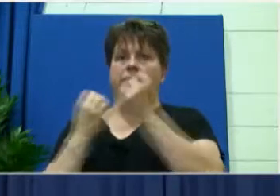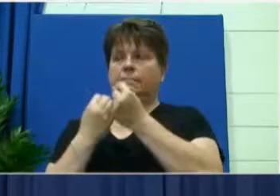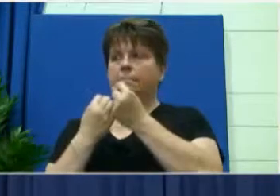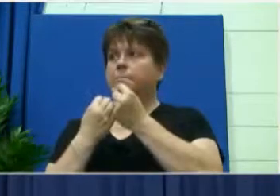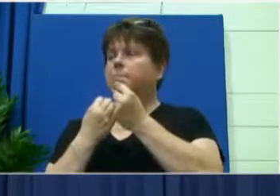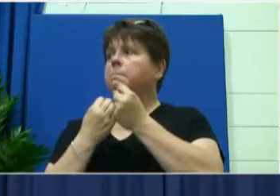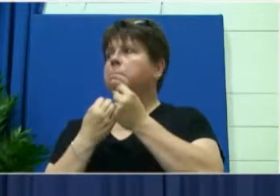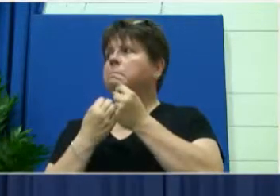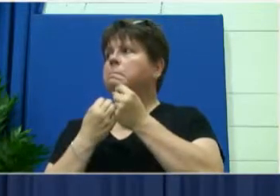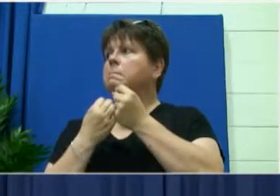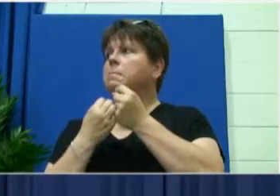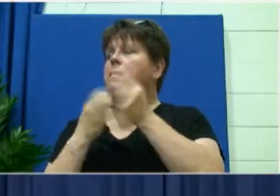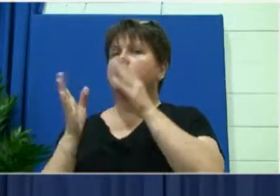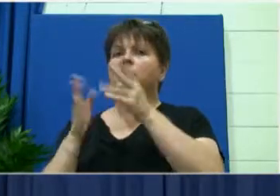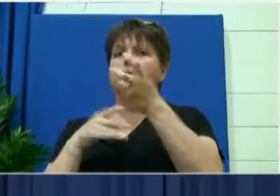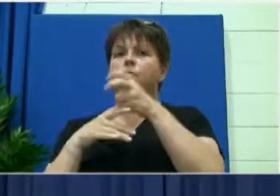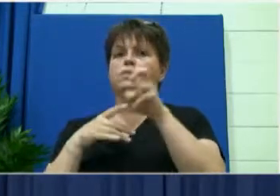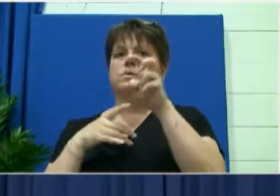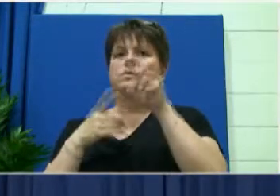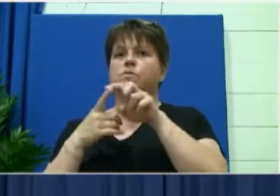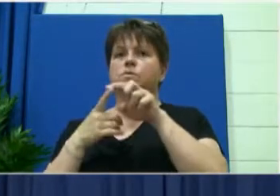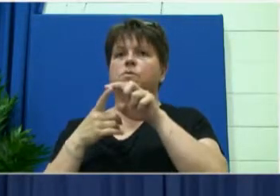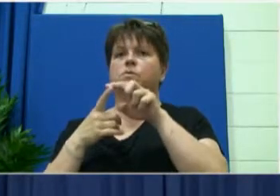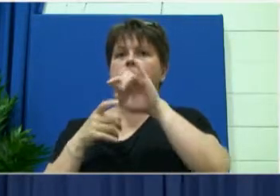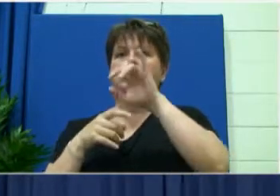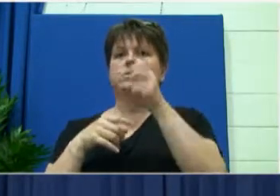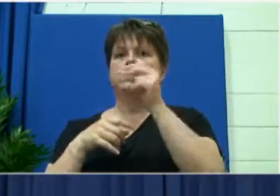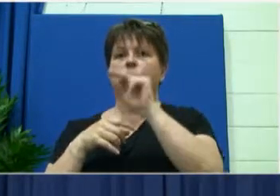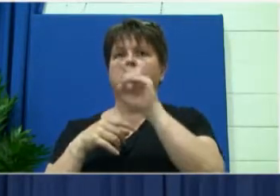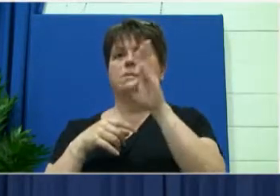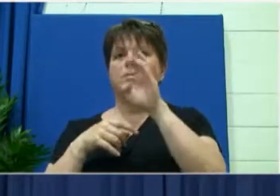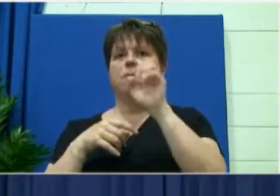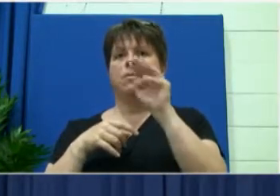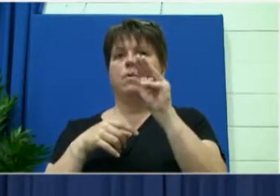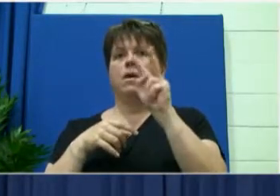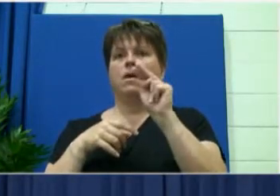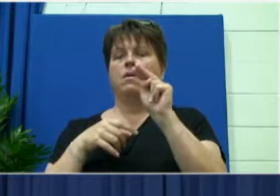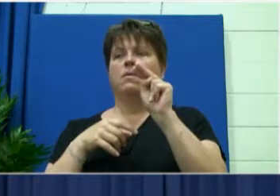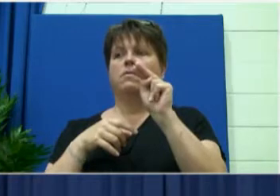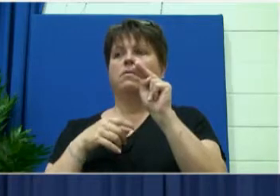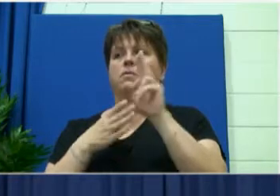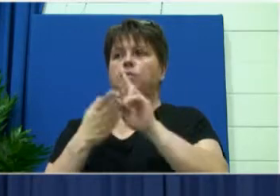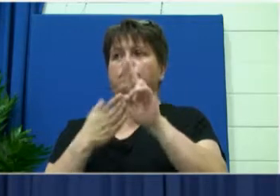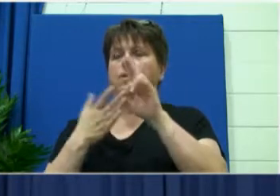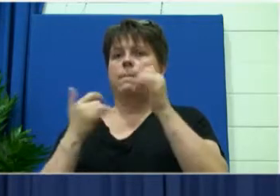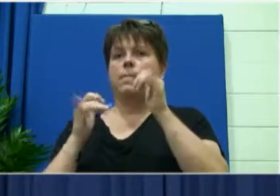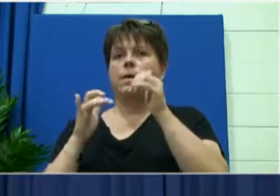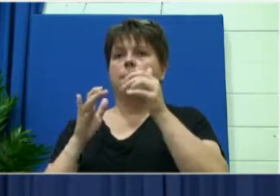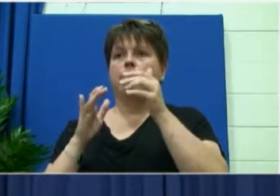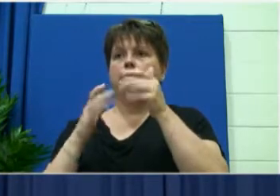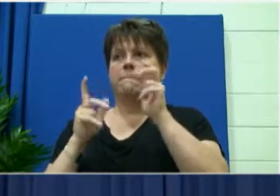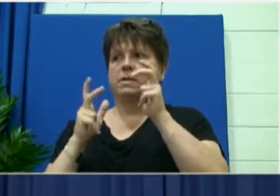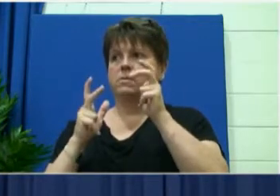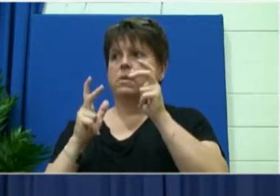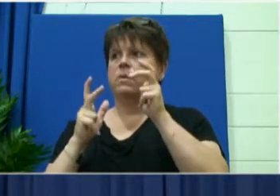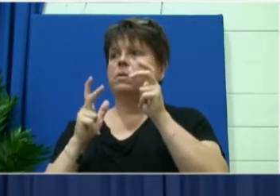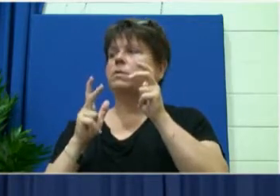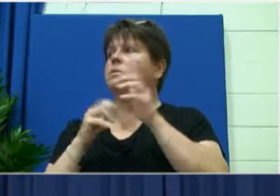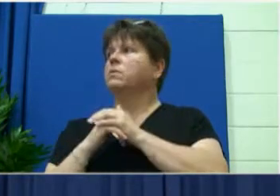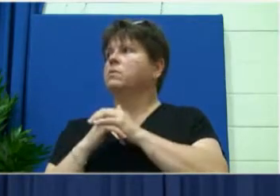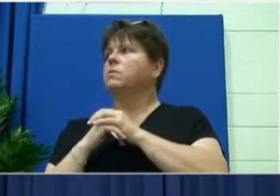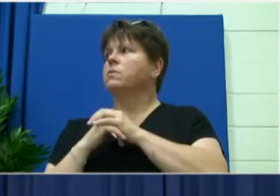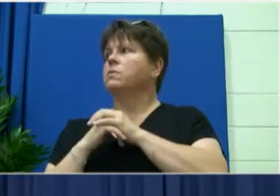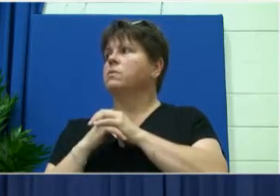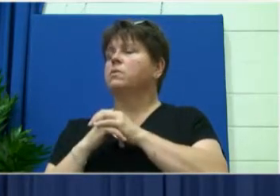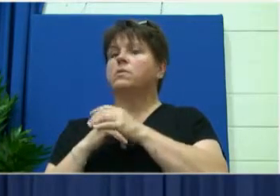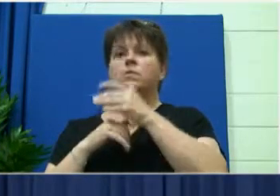team. She plans to transfer to John Brown University, play basketball, and major in kinesiology.